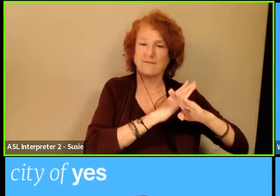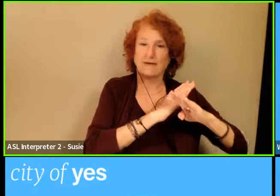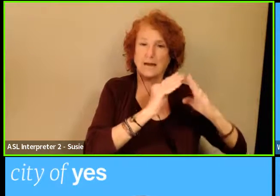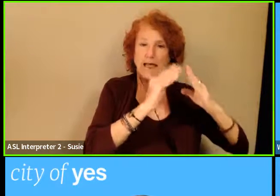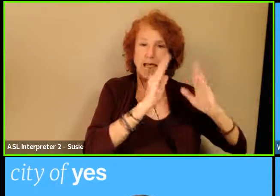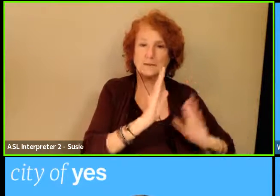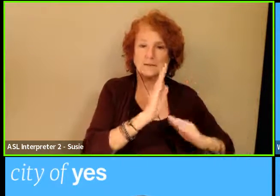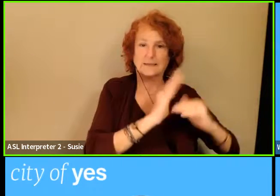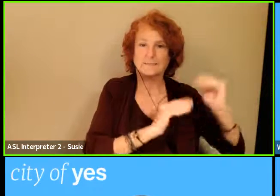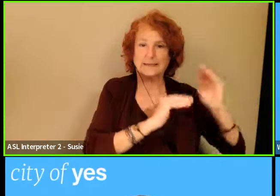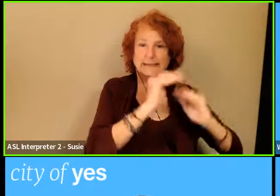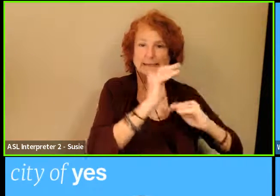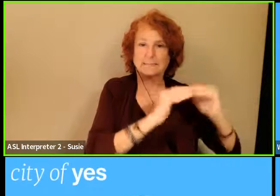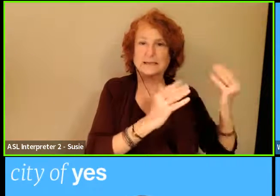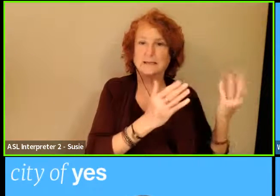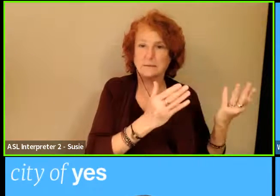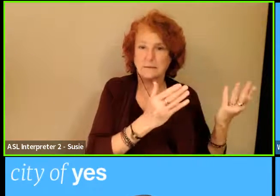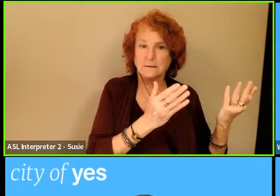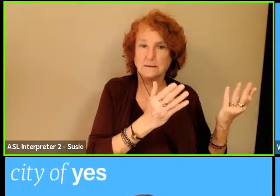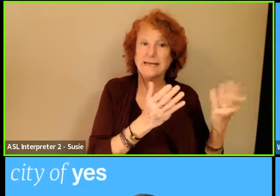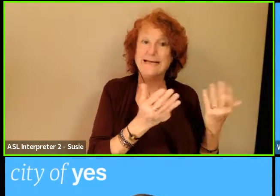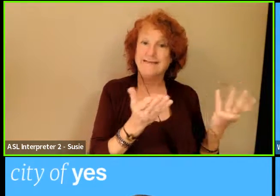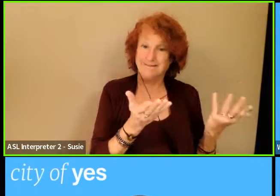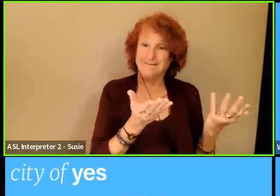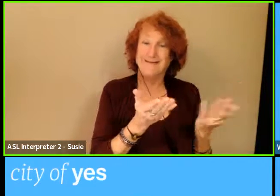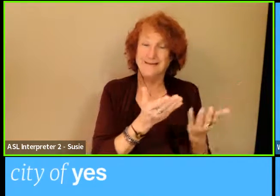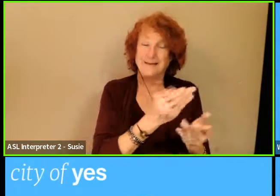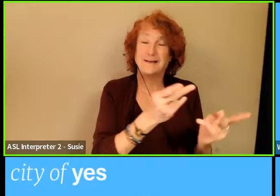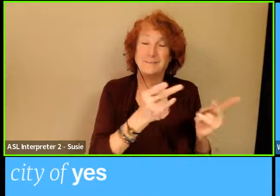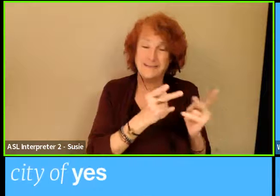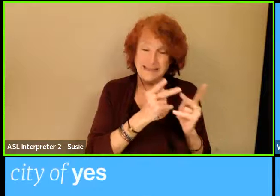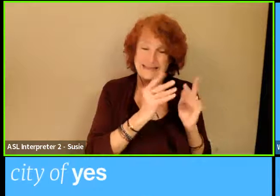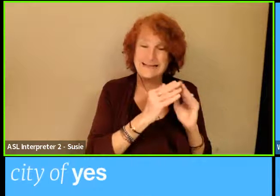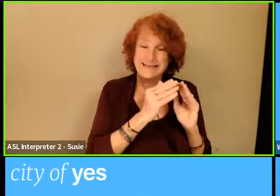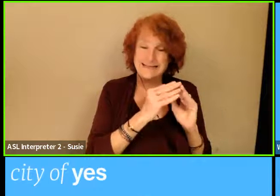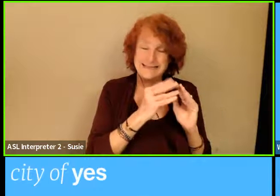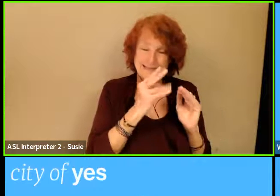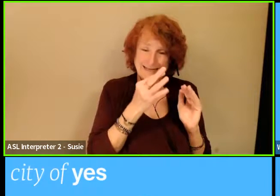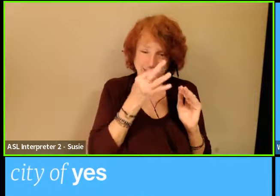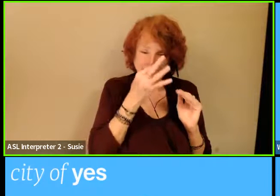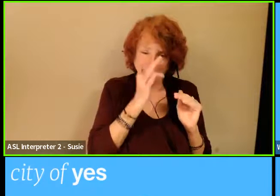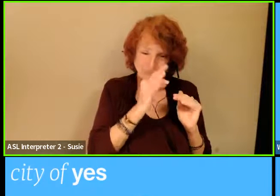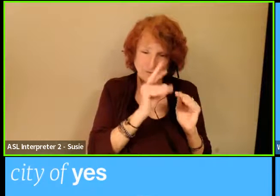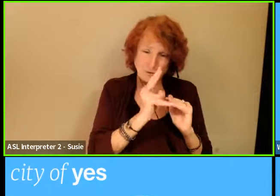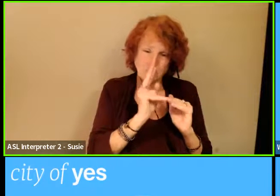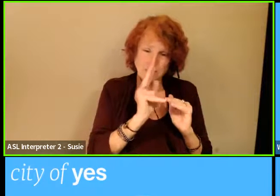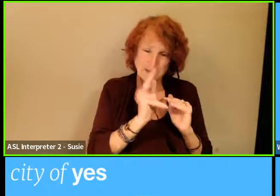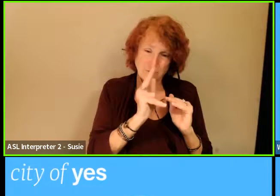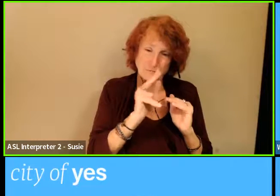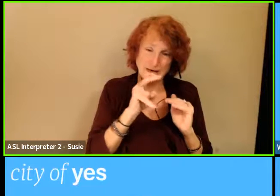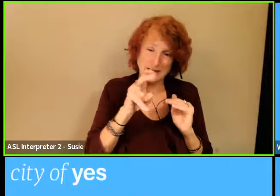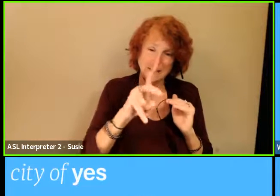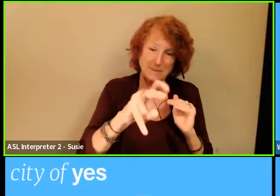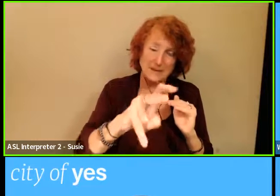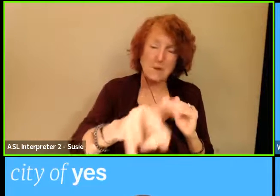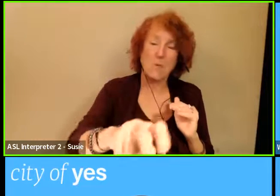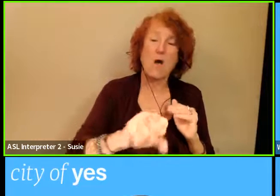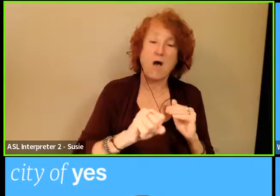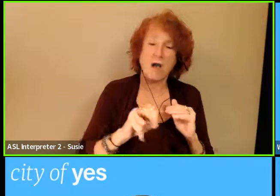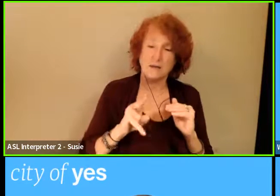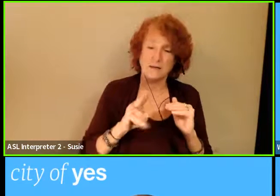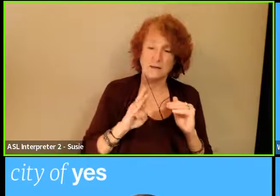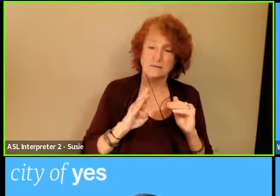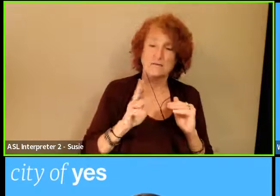place, even in parts of the city that are, a 2 or 3 minute walk from a subway. And that's out of whack. We